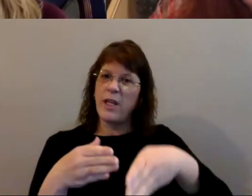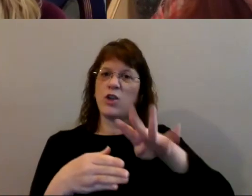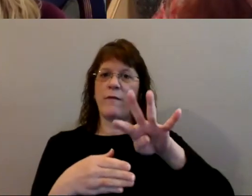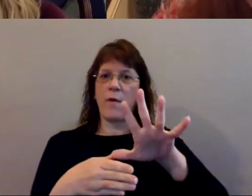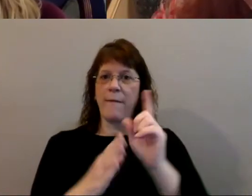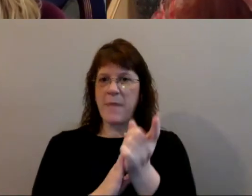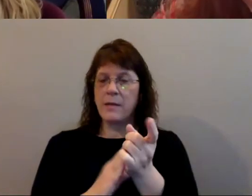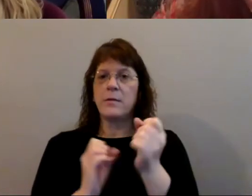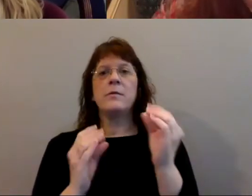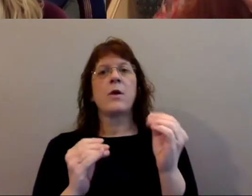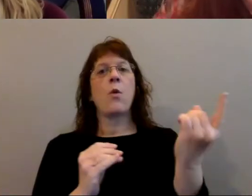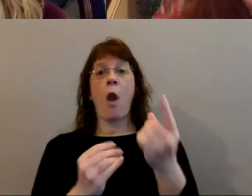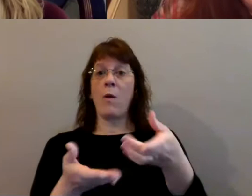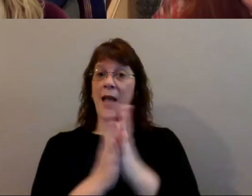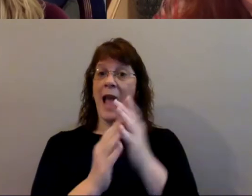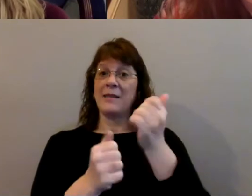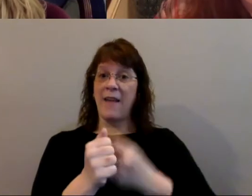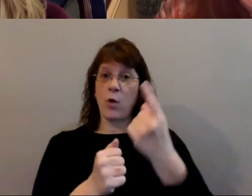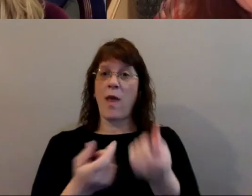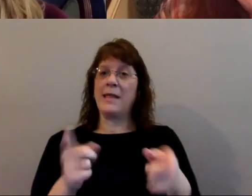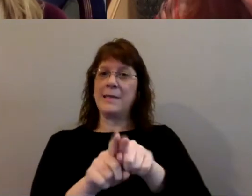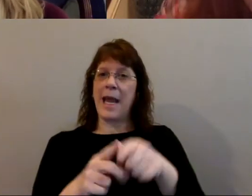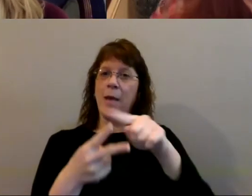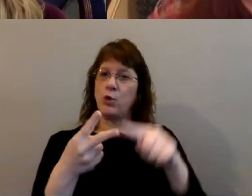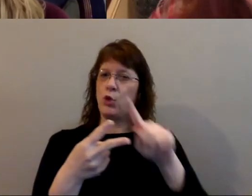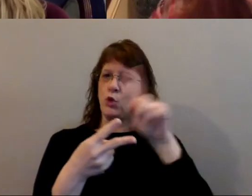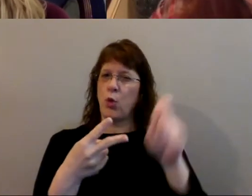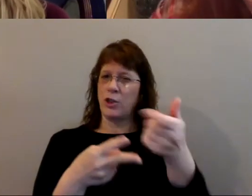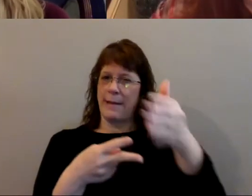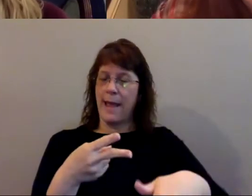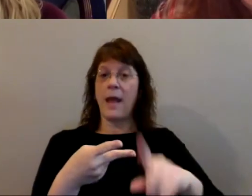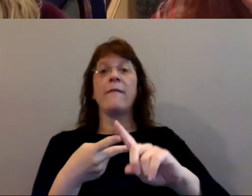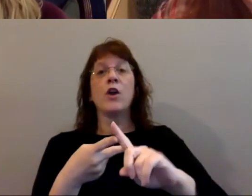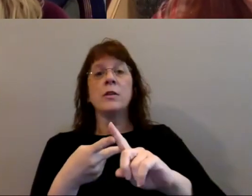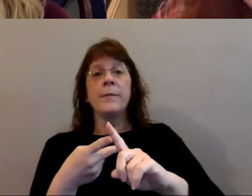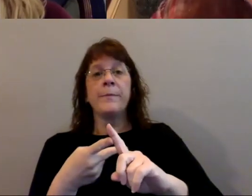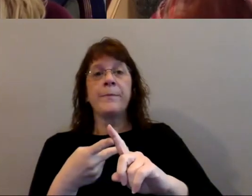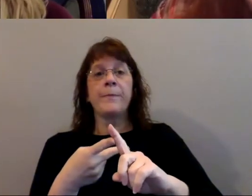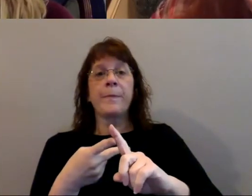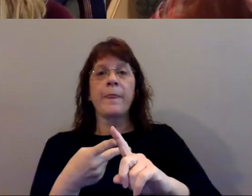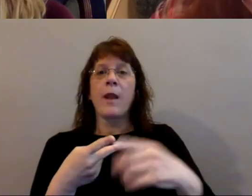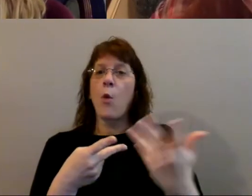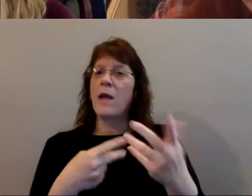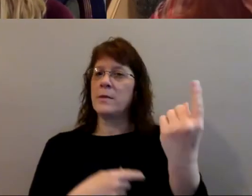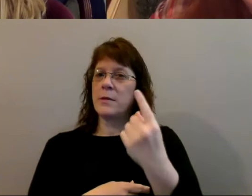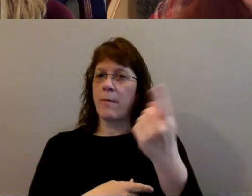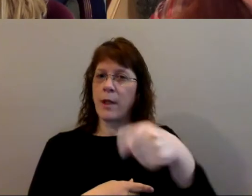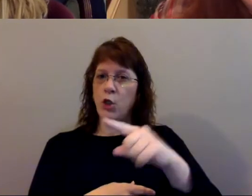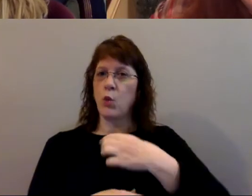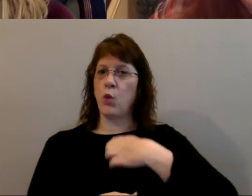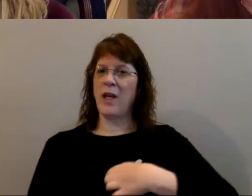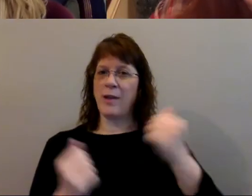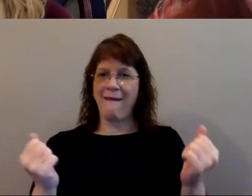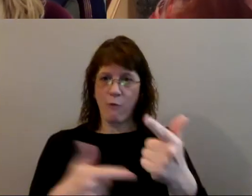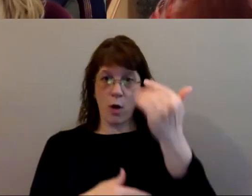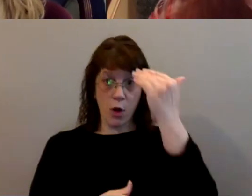So we always ask everybody the same 2 questions at the end. The first is, what is something that you wish that everybody